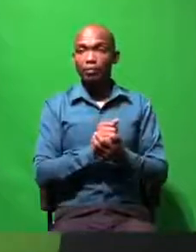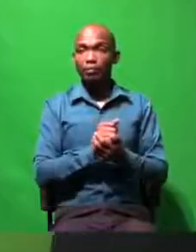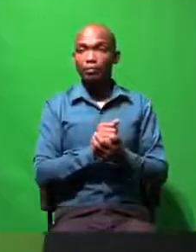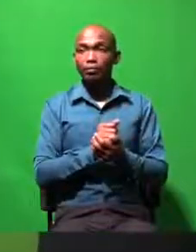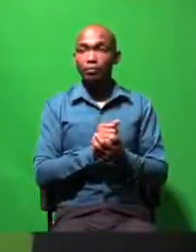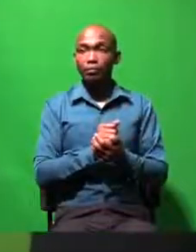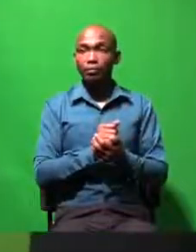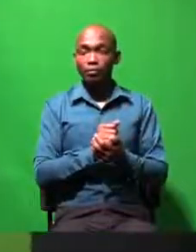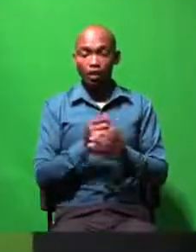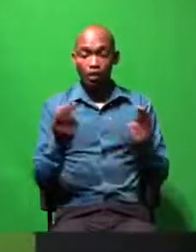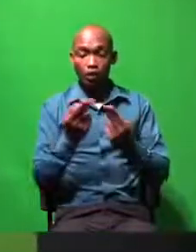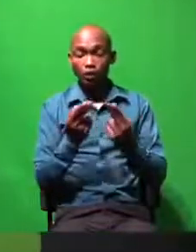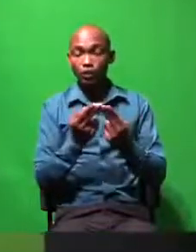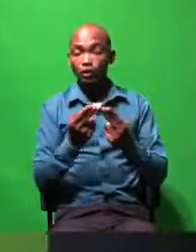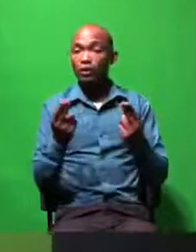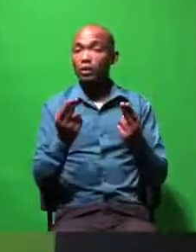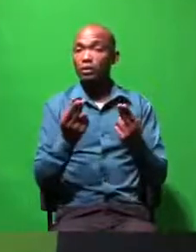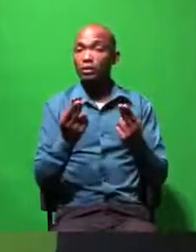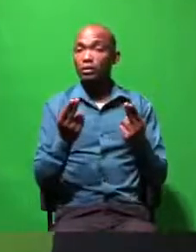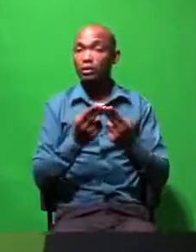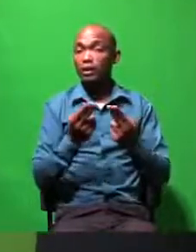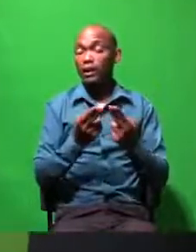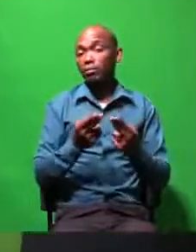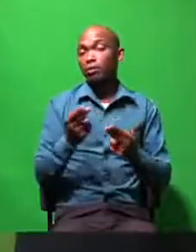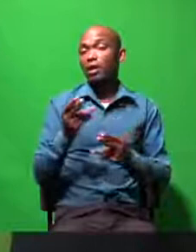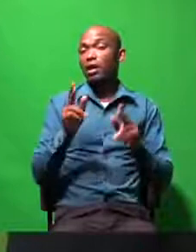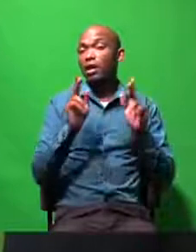Also, we can have a symbol like this.